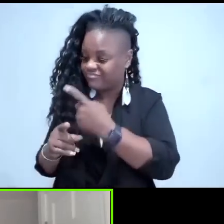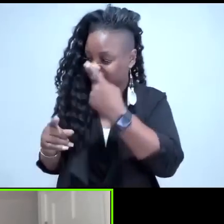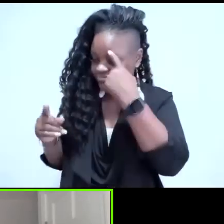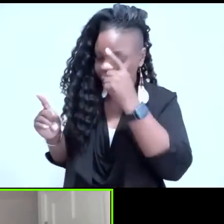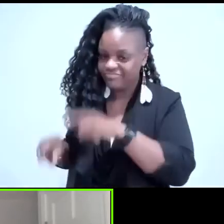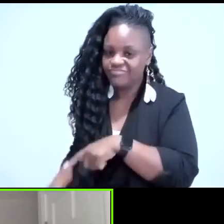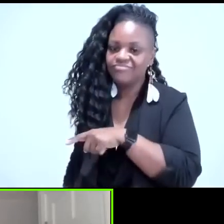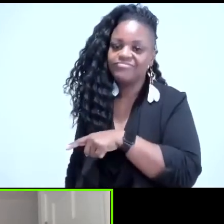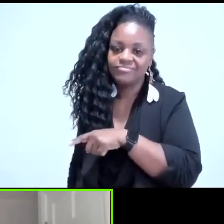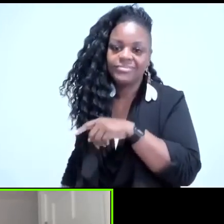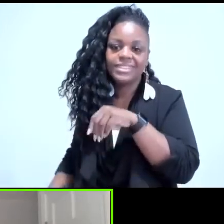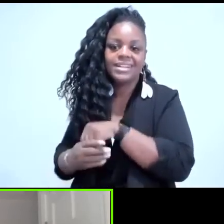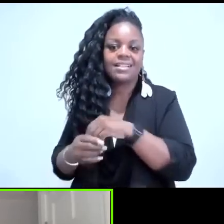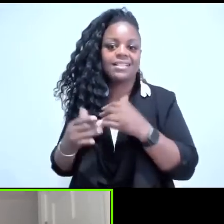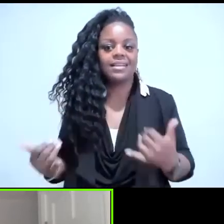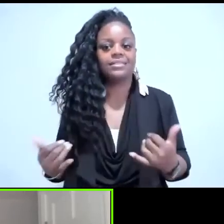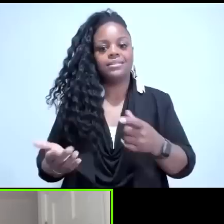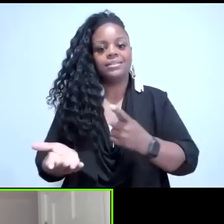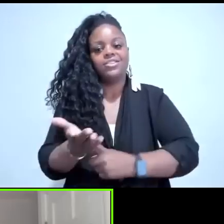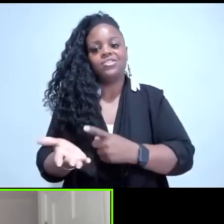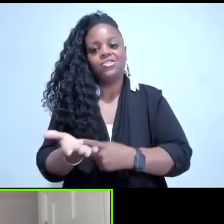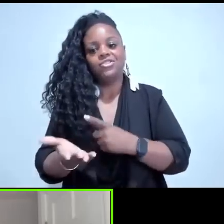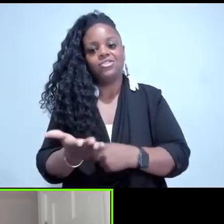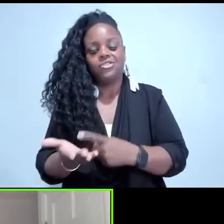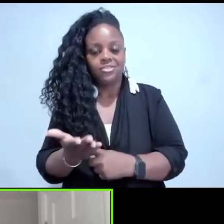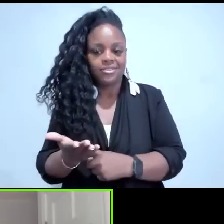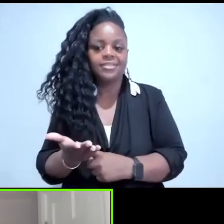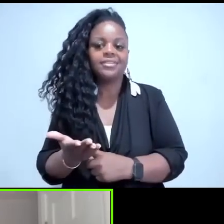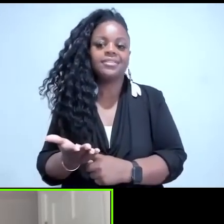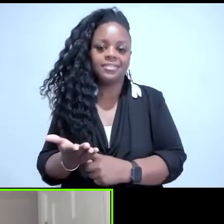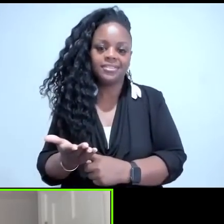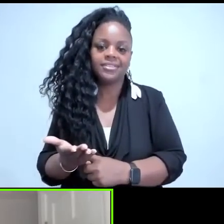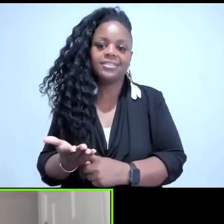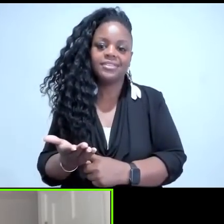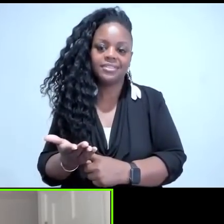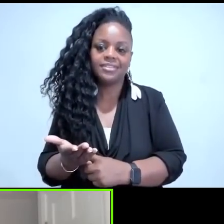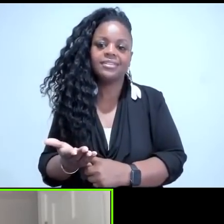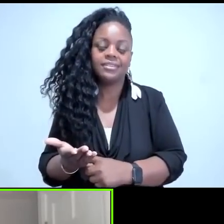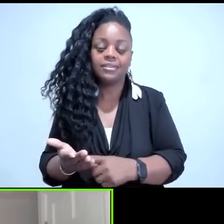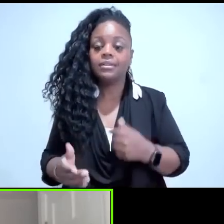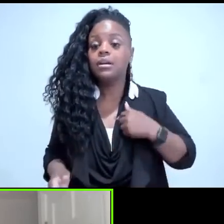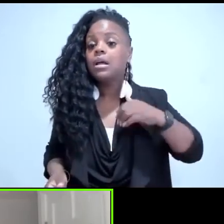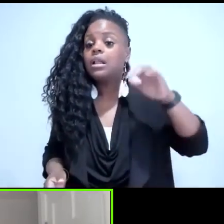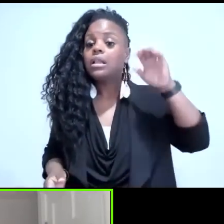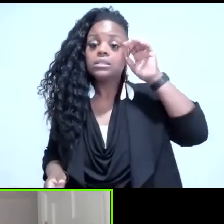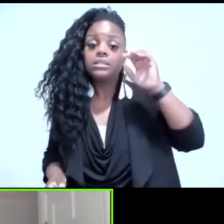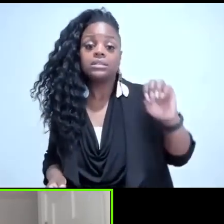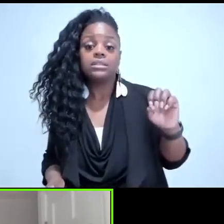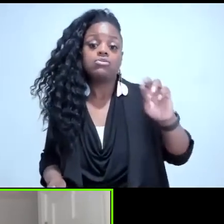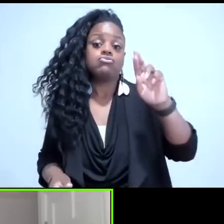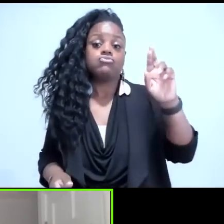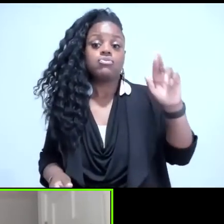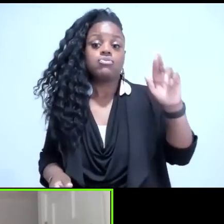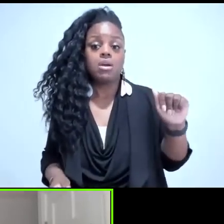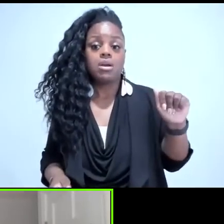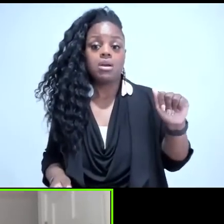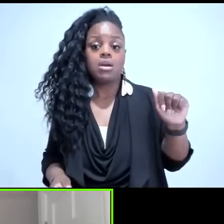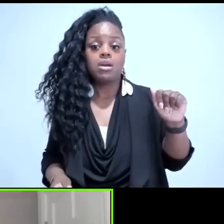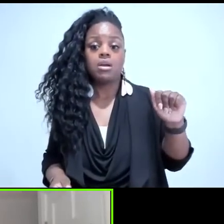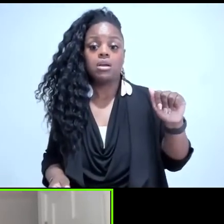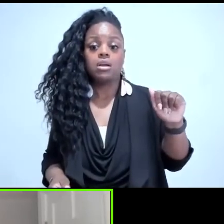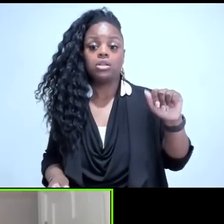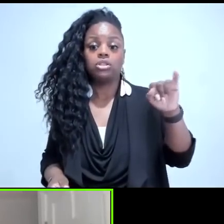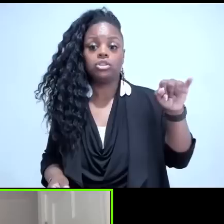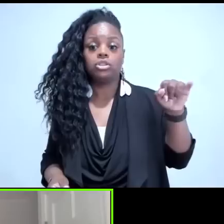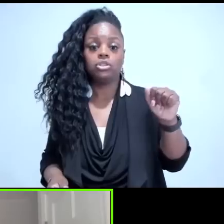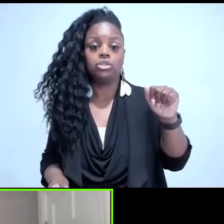was listening to Sarah and Jazz and Chris speak, I was hearing in my mind echoes of oral histories I've heard